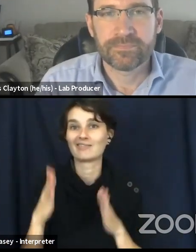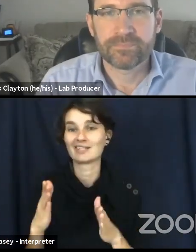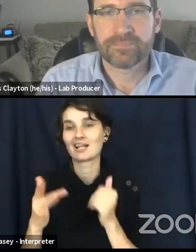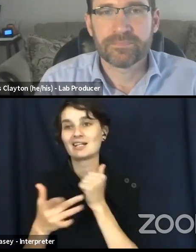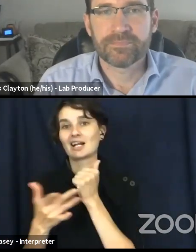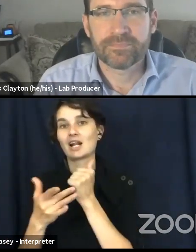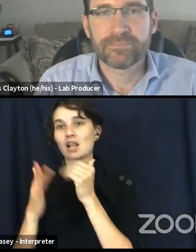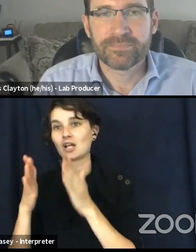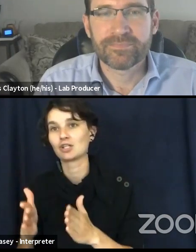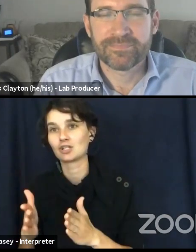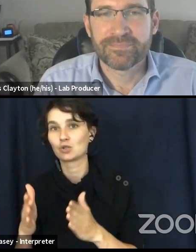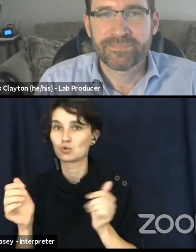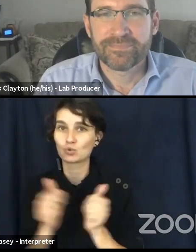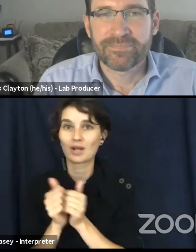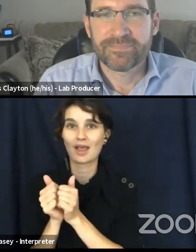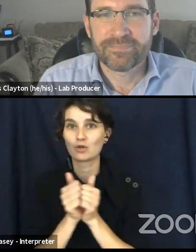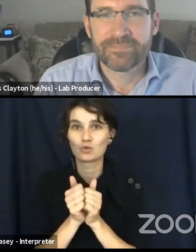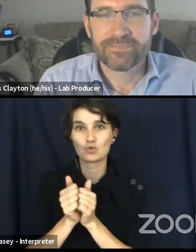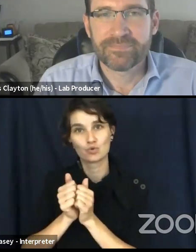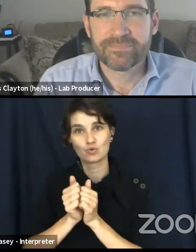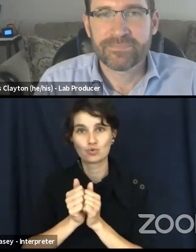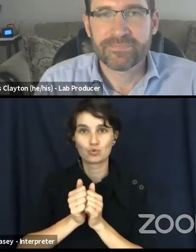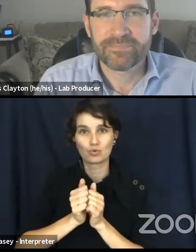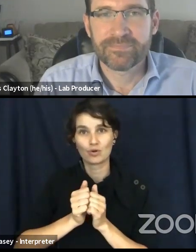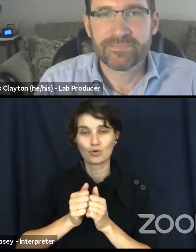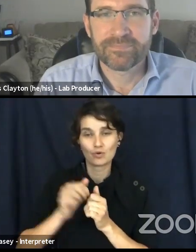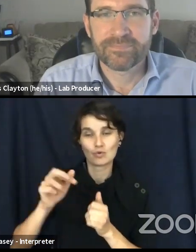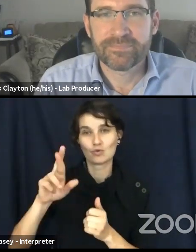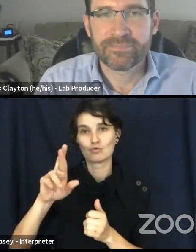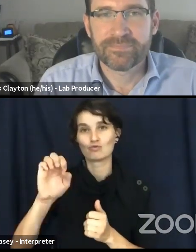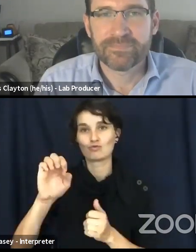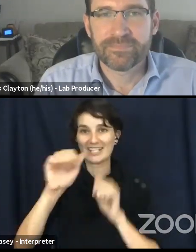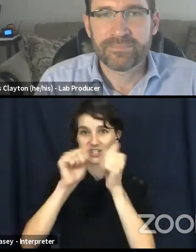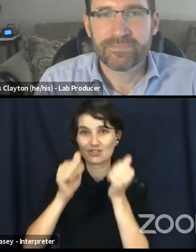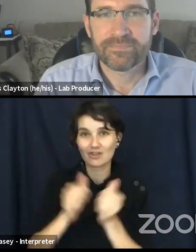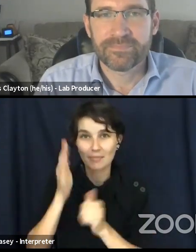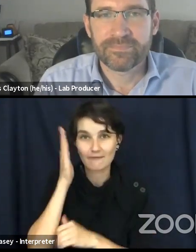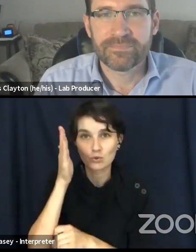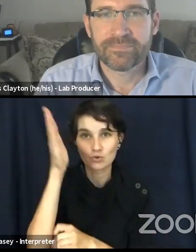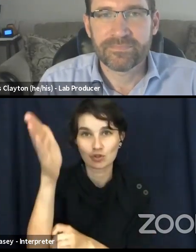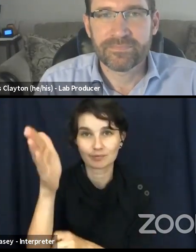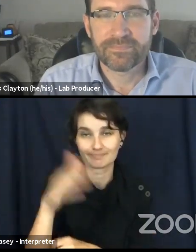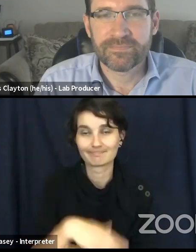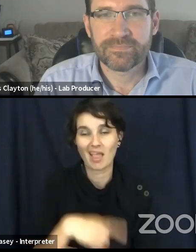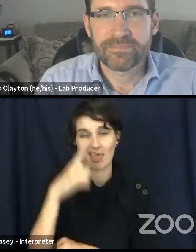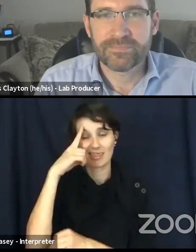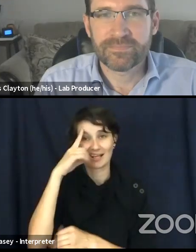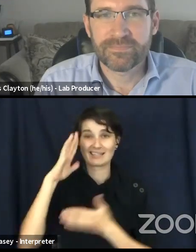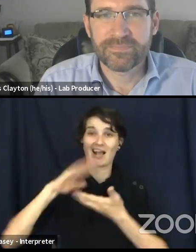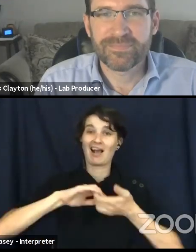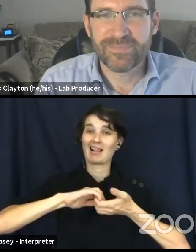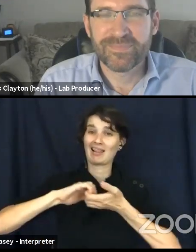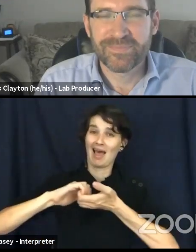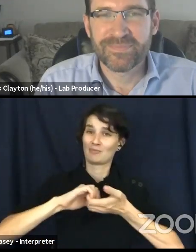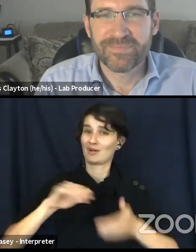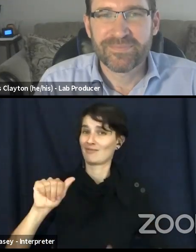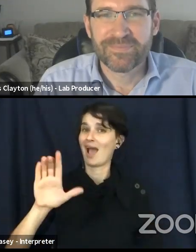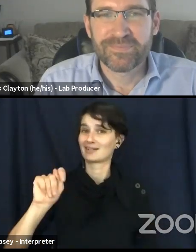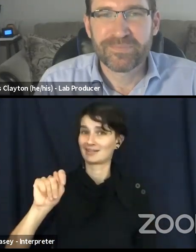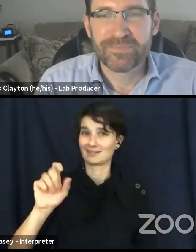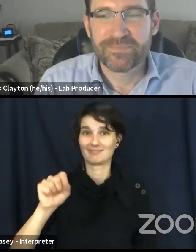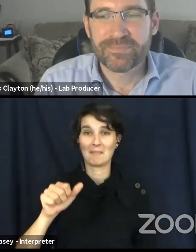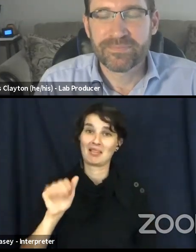the future. I think it's a collaborative act. Theater making is a collaborative act.